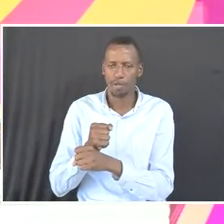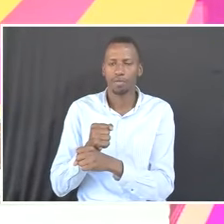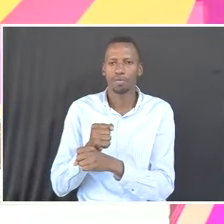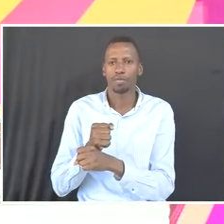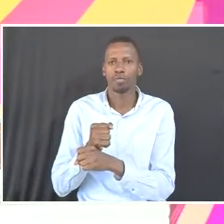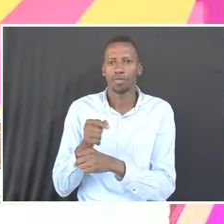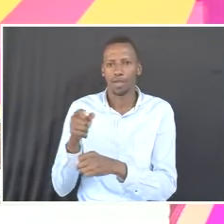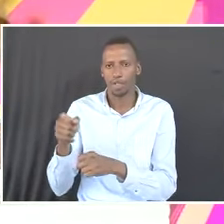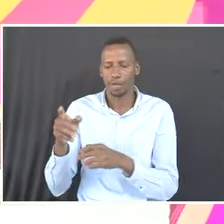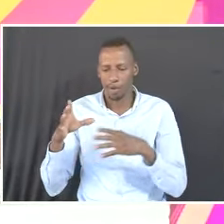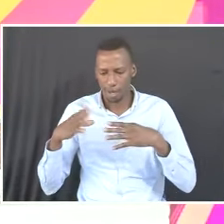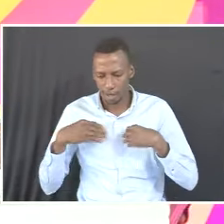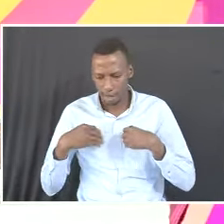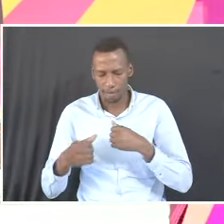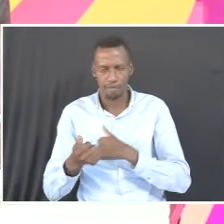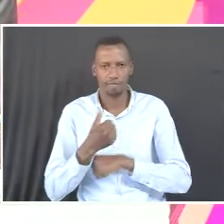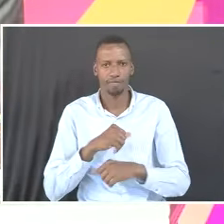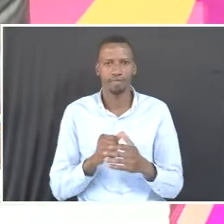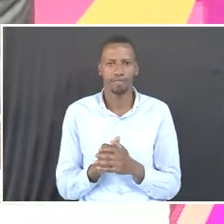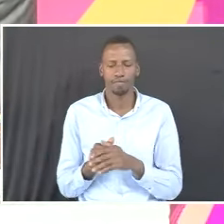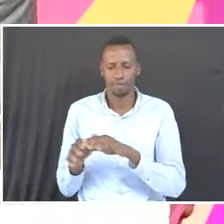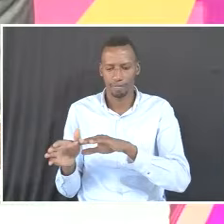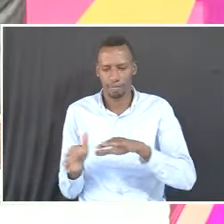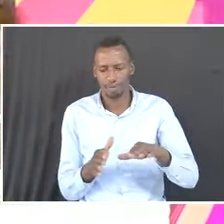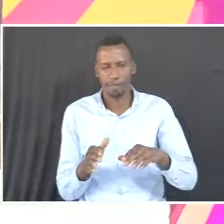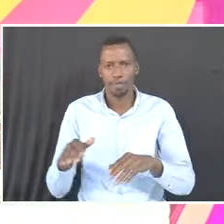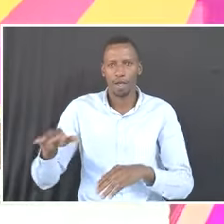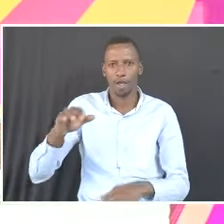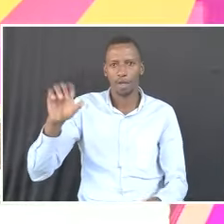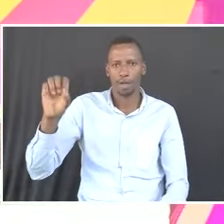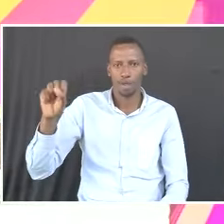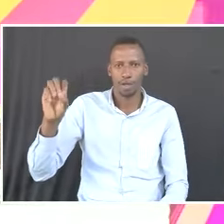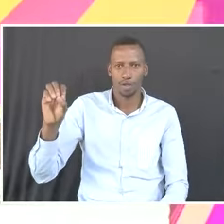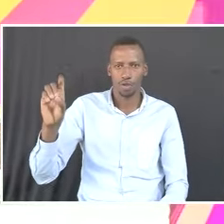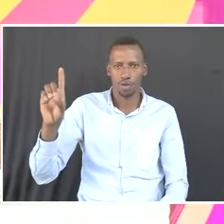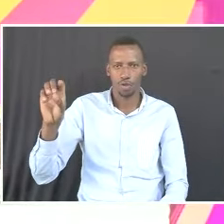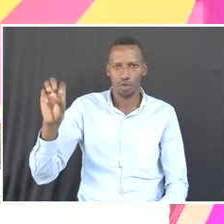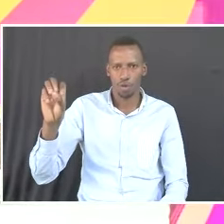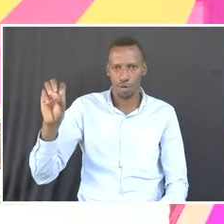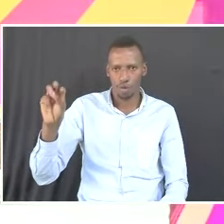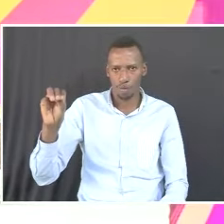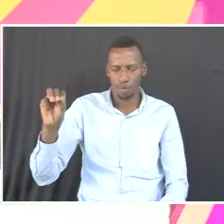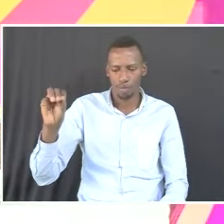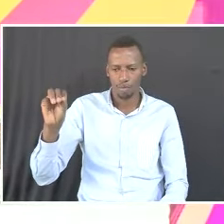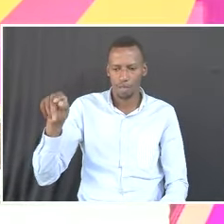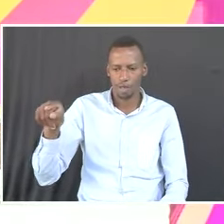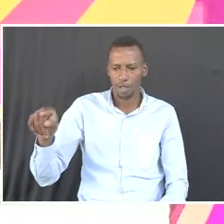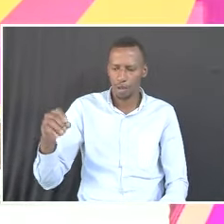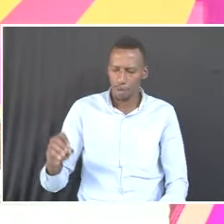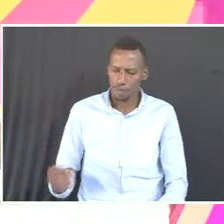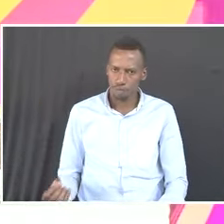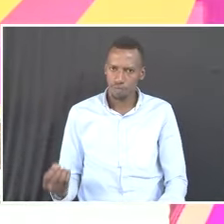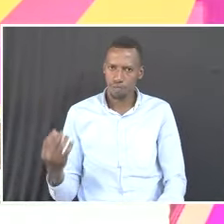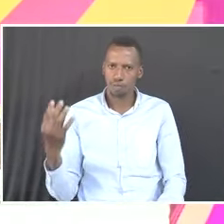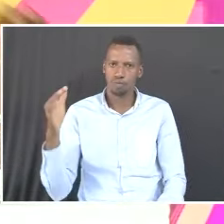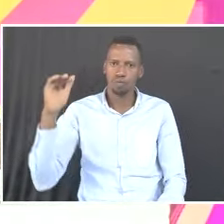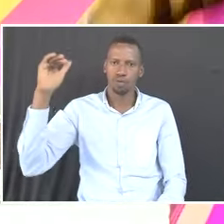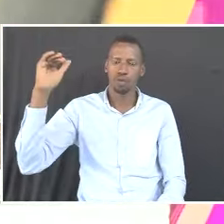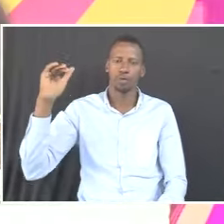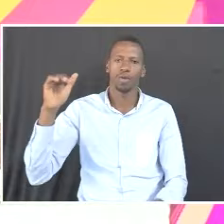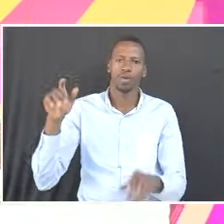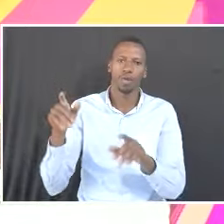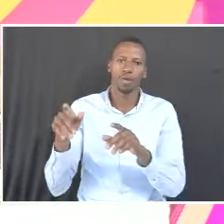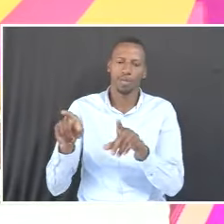assignment. In the case of Sodom, Lot, who was brought up in connection with the knowledge of God, and through the